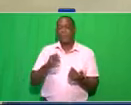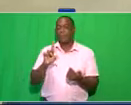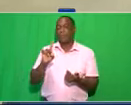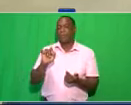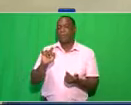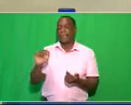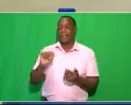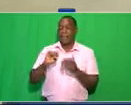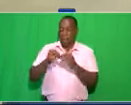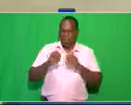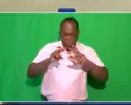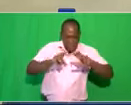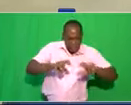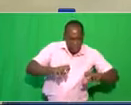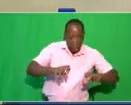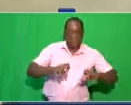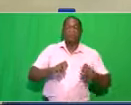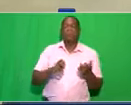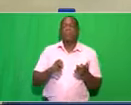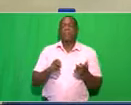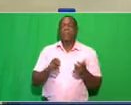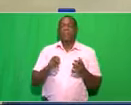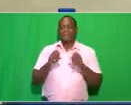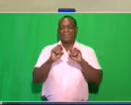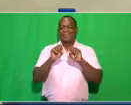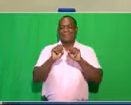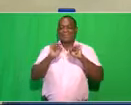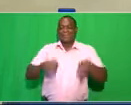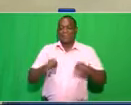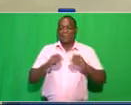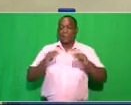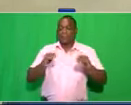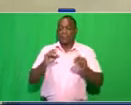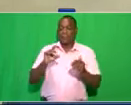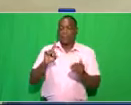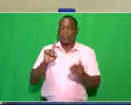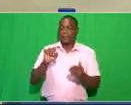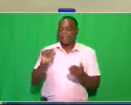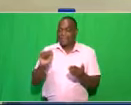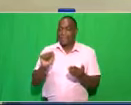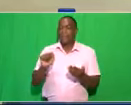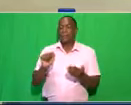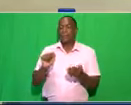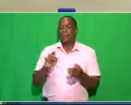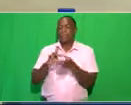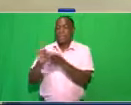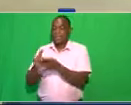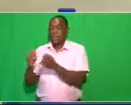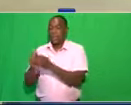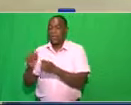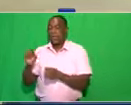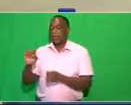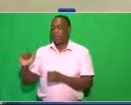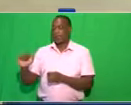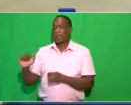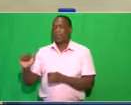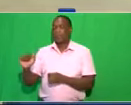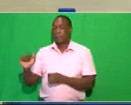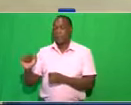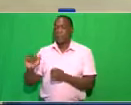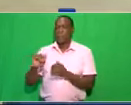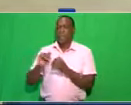analyzed, and critical system level data on our education system as it pertains to the SEA. Transition